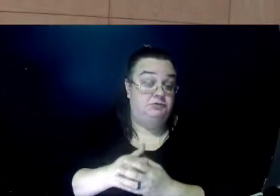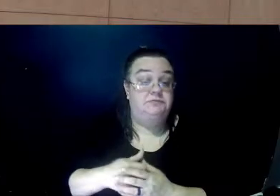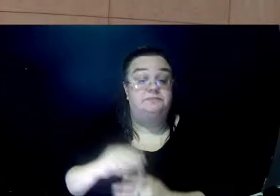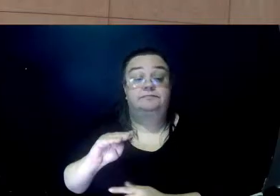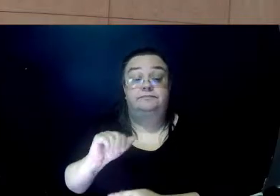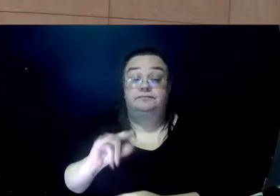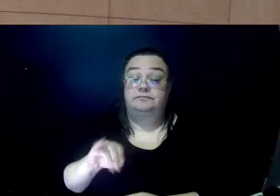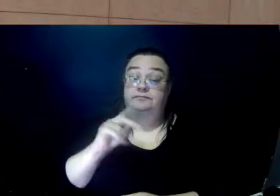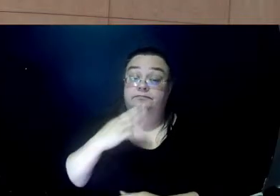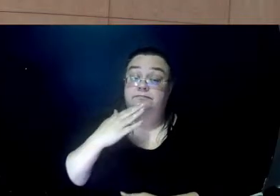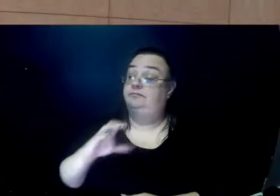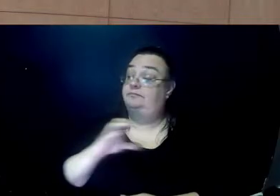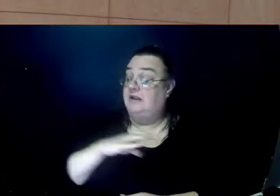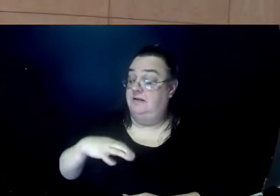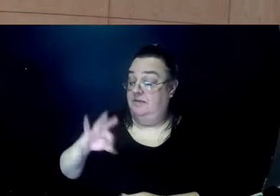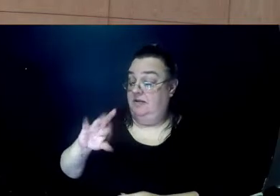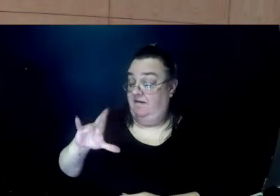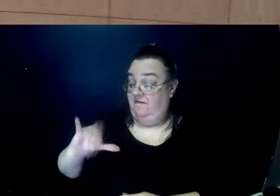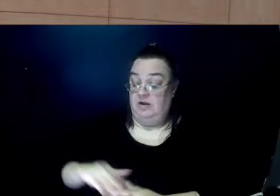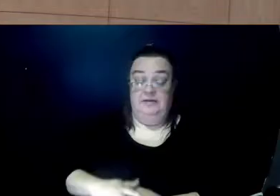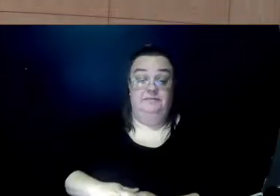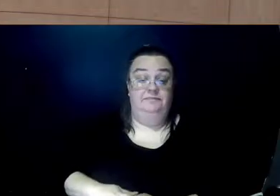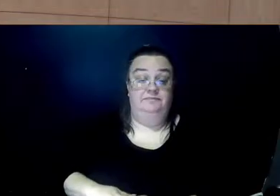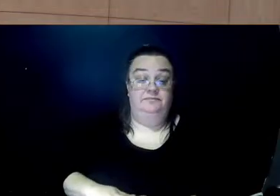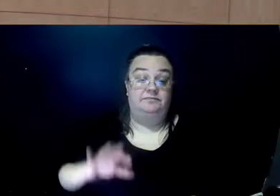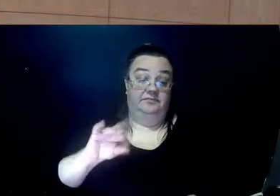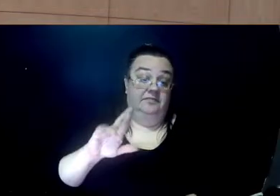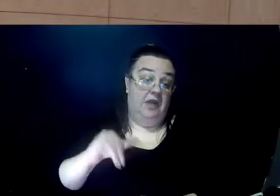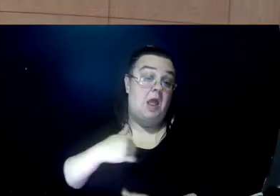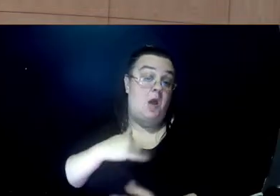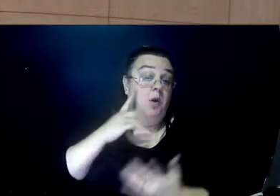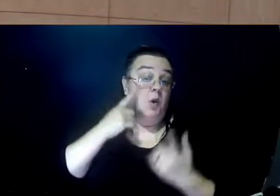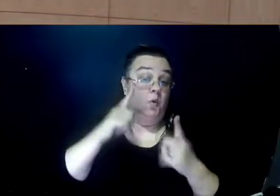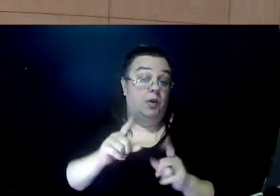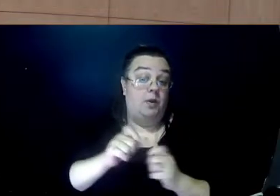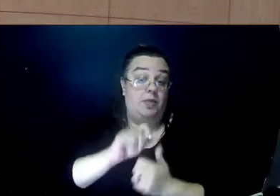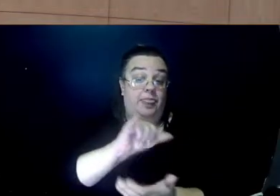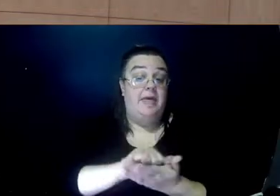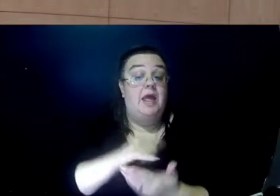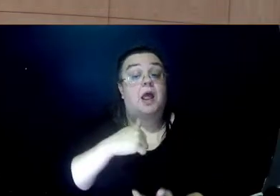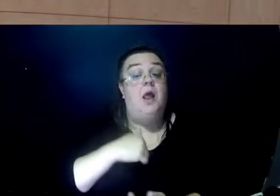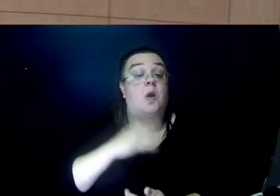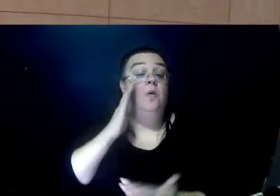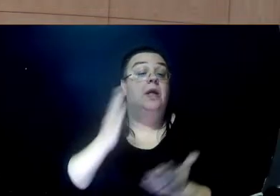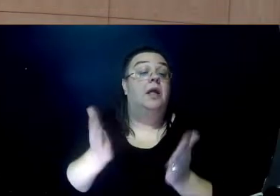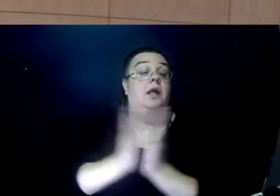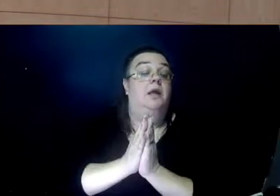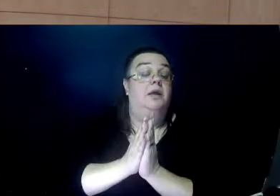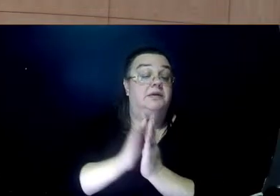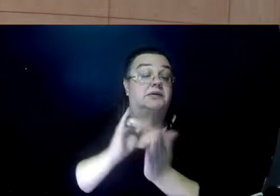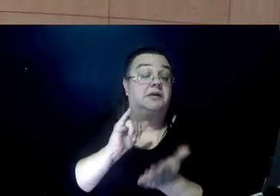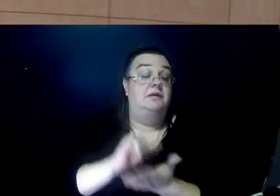you. Councilmember Frye. I would agree with that. I would ask that,